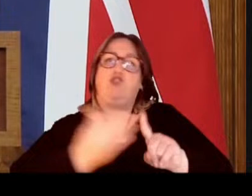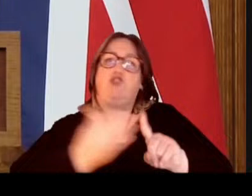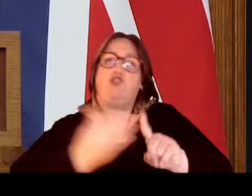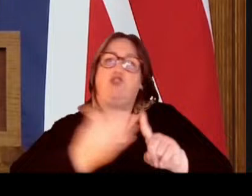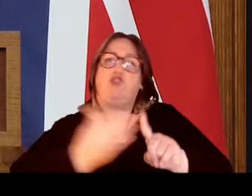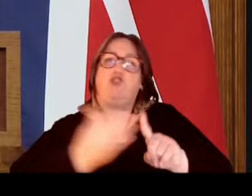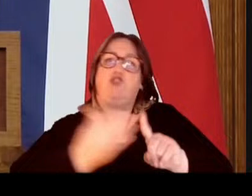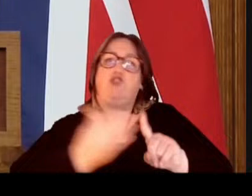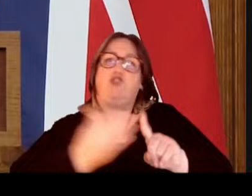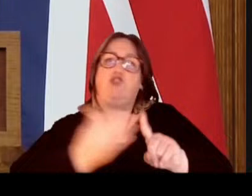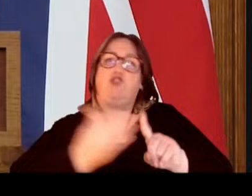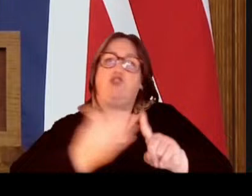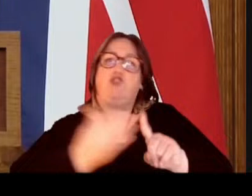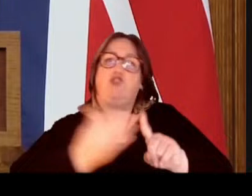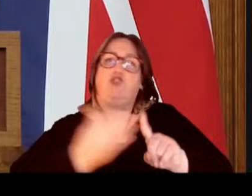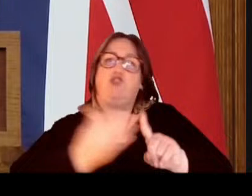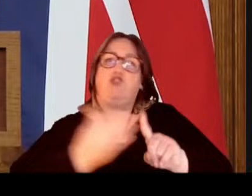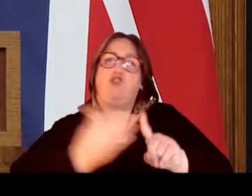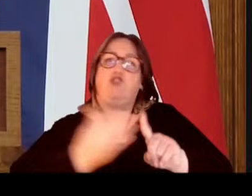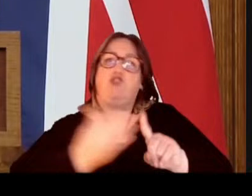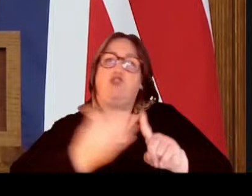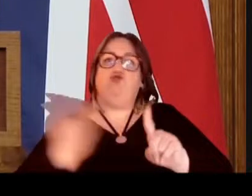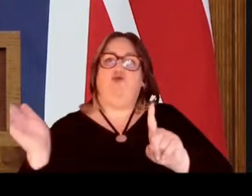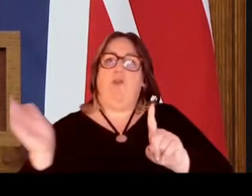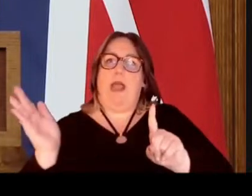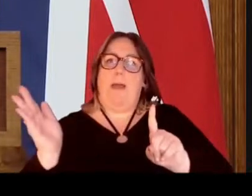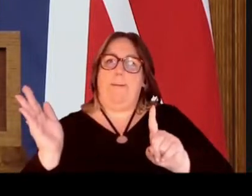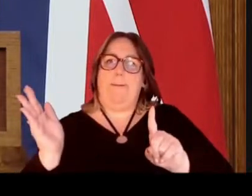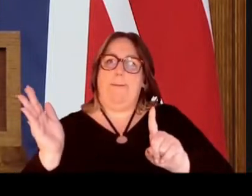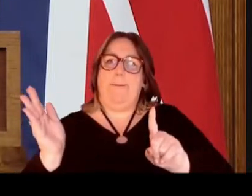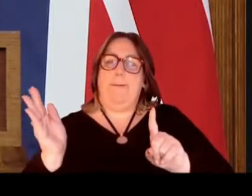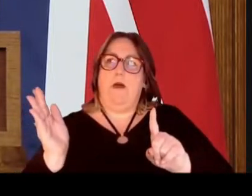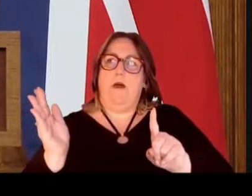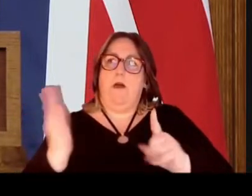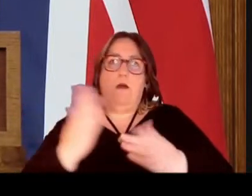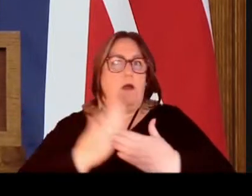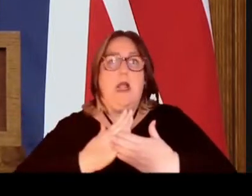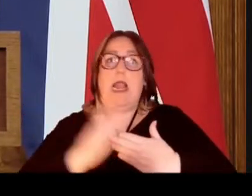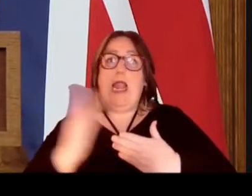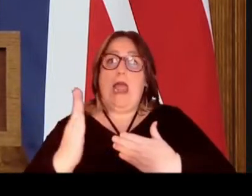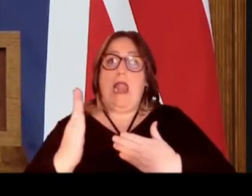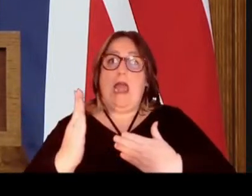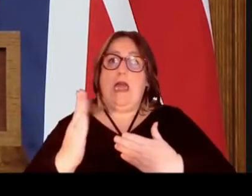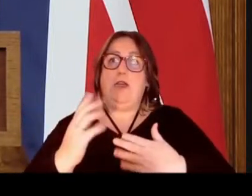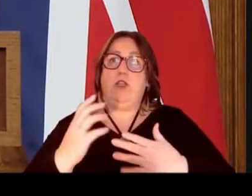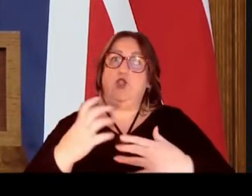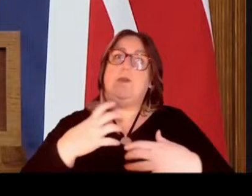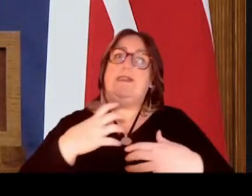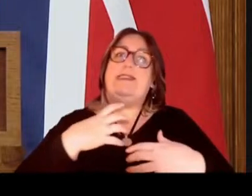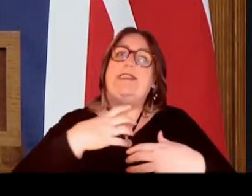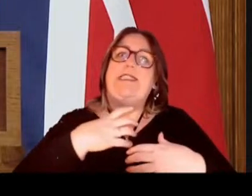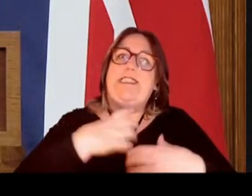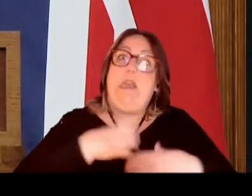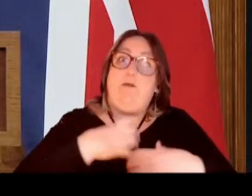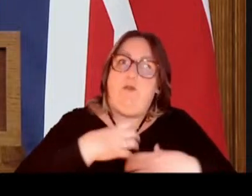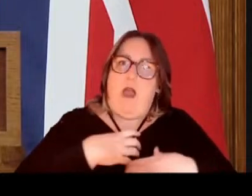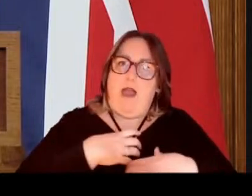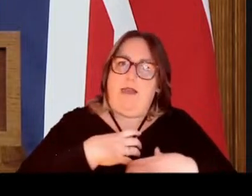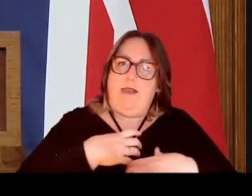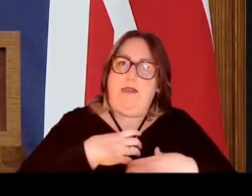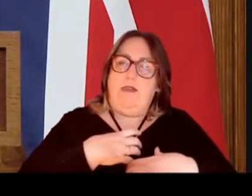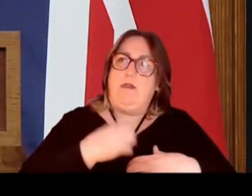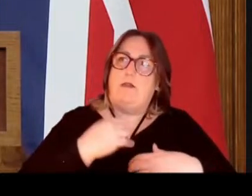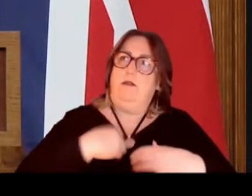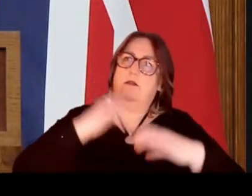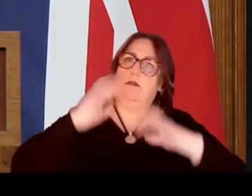Why? Sorry, continue, Jeff. Concern is that because it is different to the sort